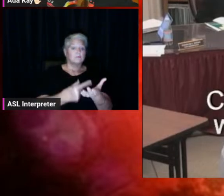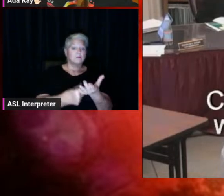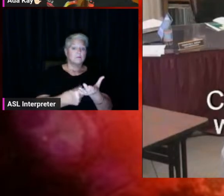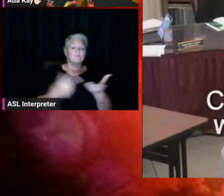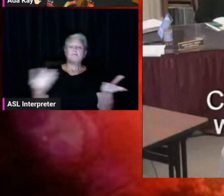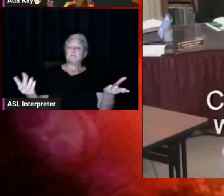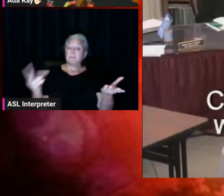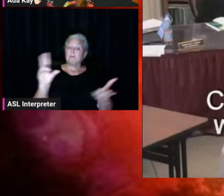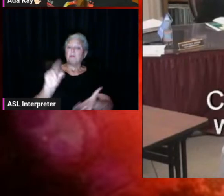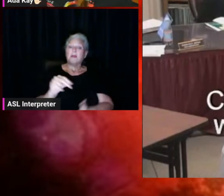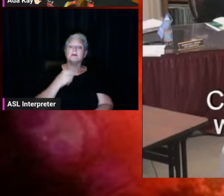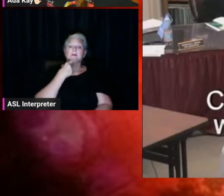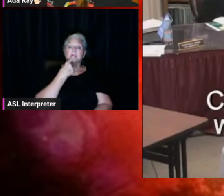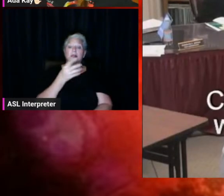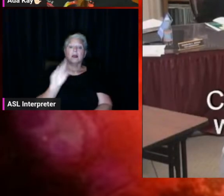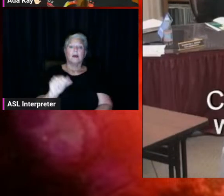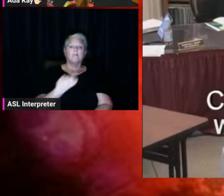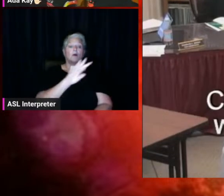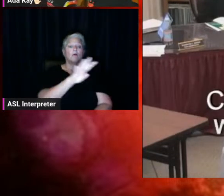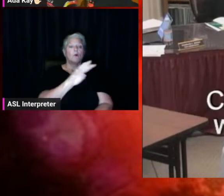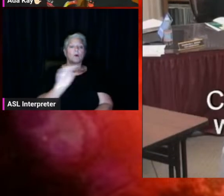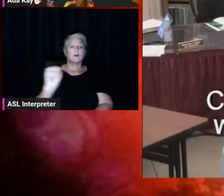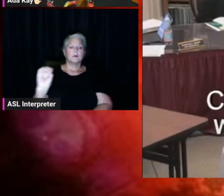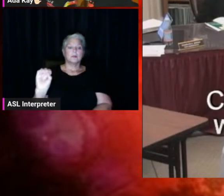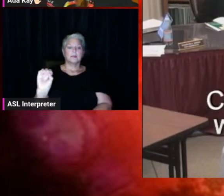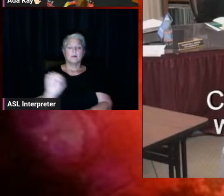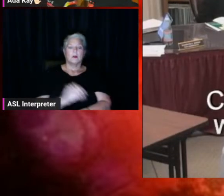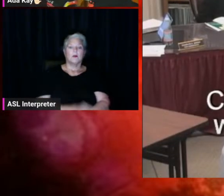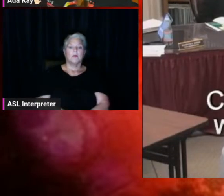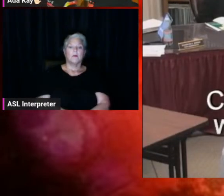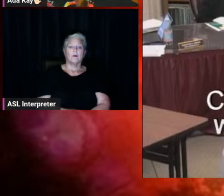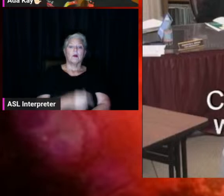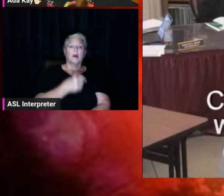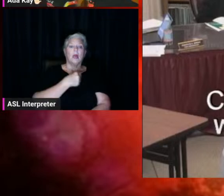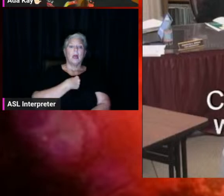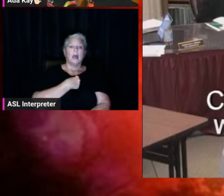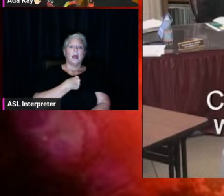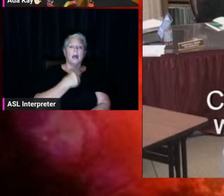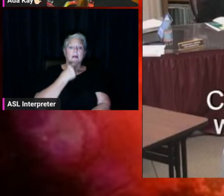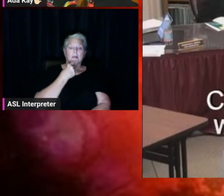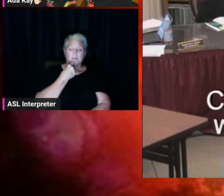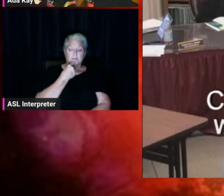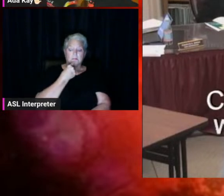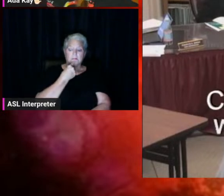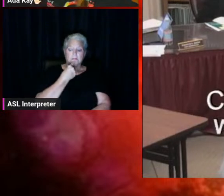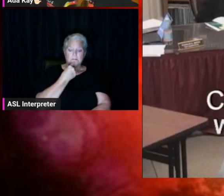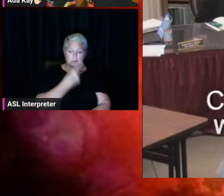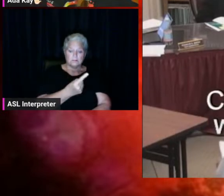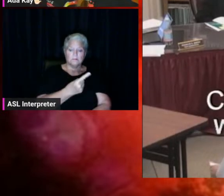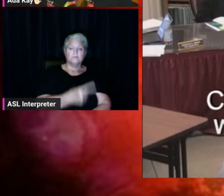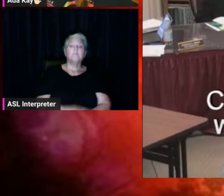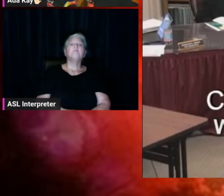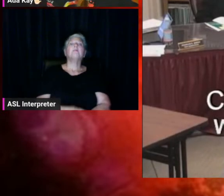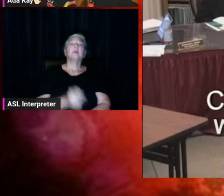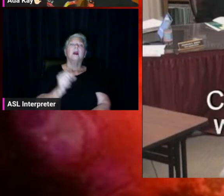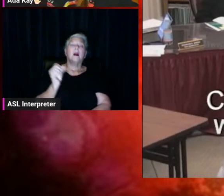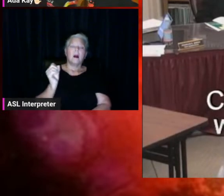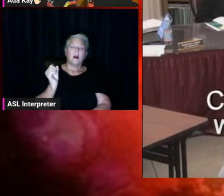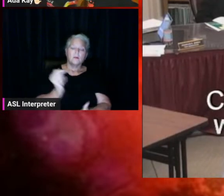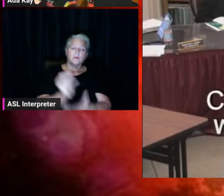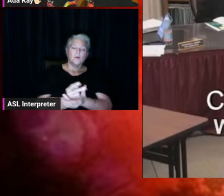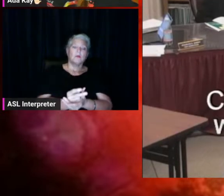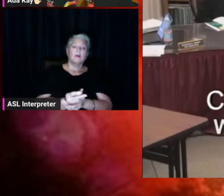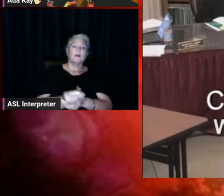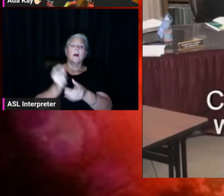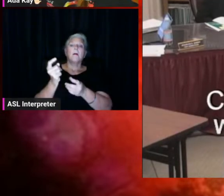Aye. 4-0. Next, I consider approving the maintenance electrician job description.